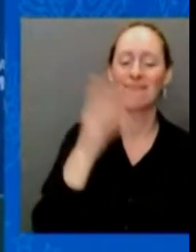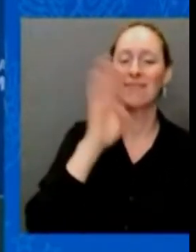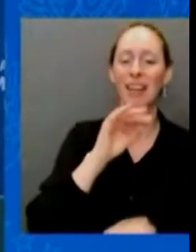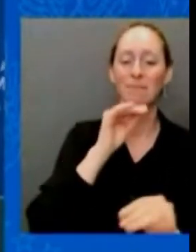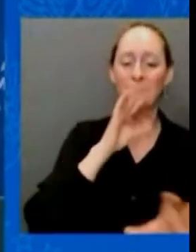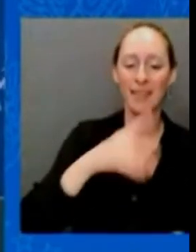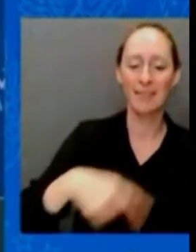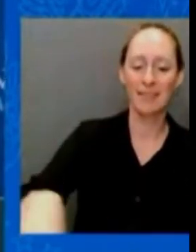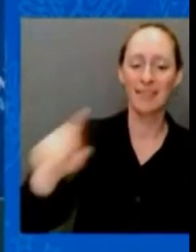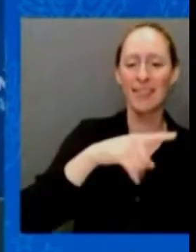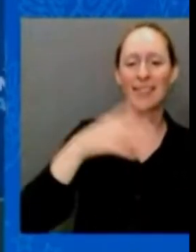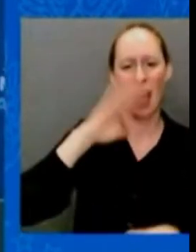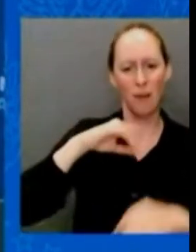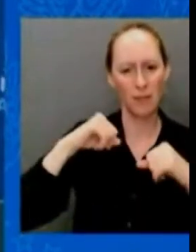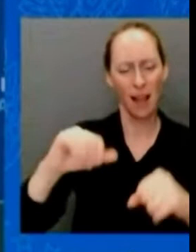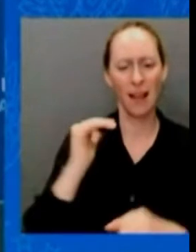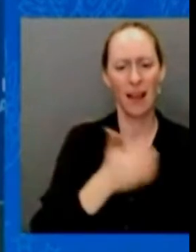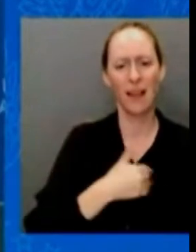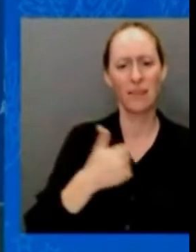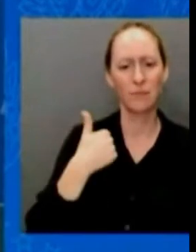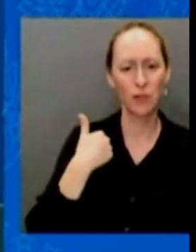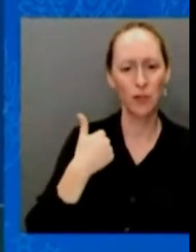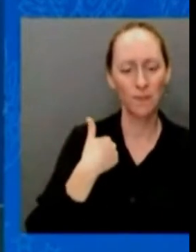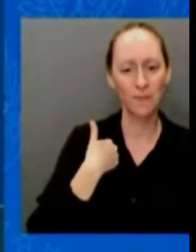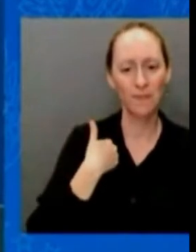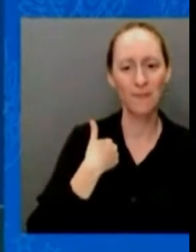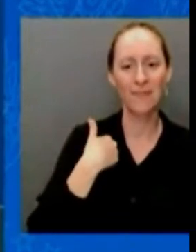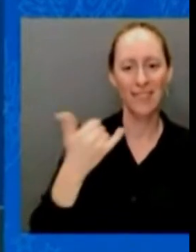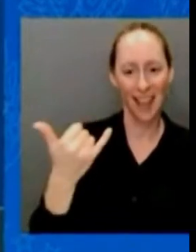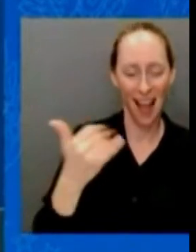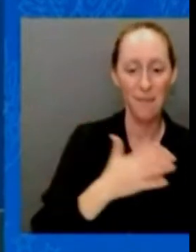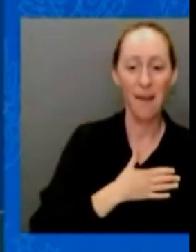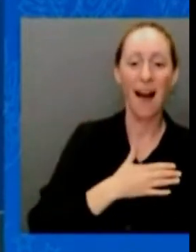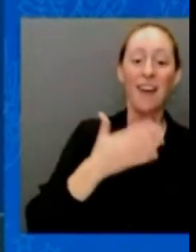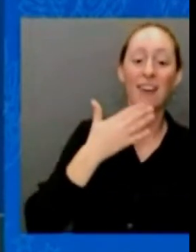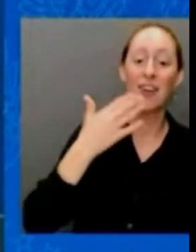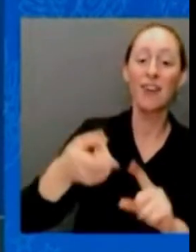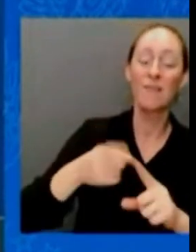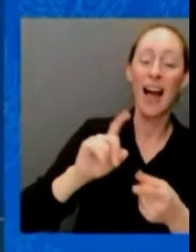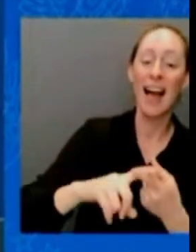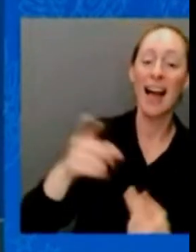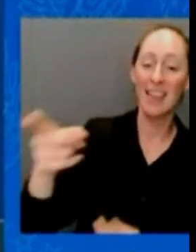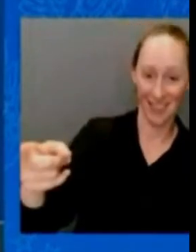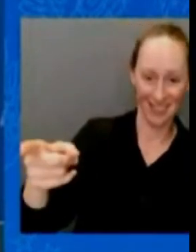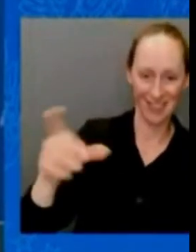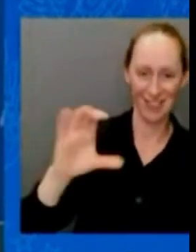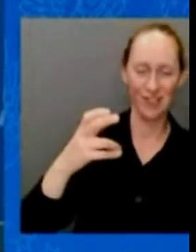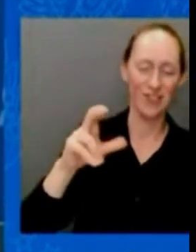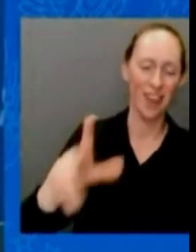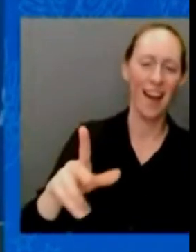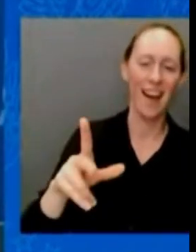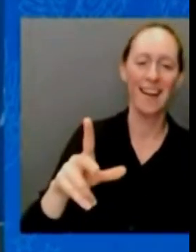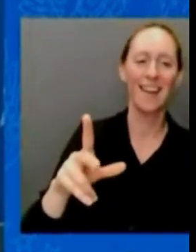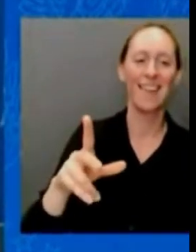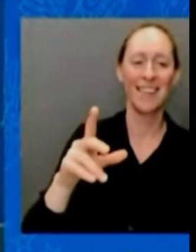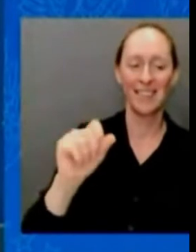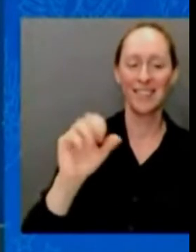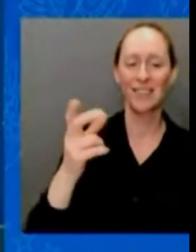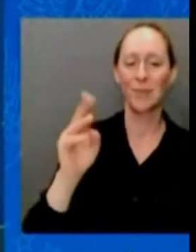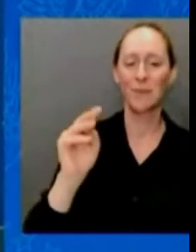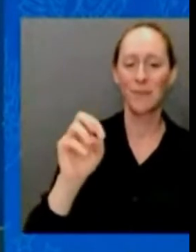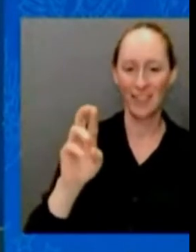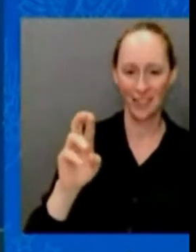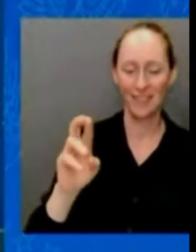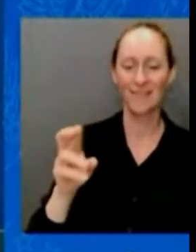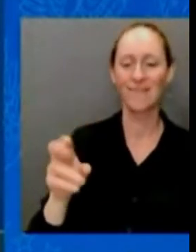good friend, the great partner, Majority Leader Chuck Schumer, to the podium, author of the CHIPS and Science Act, and one of the major reasons we're standing